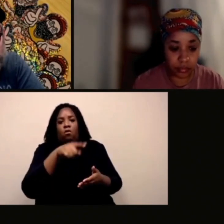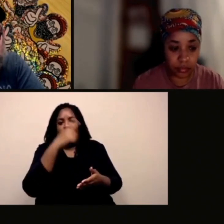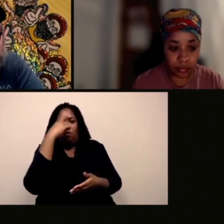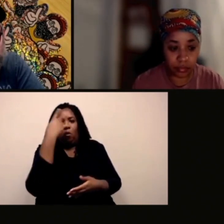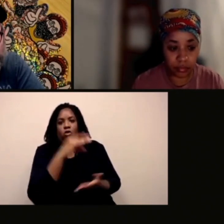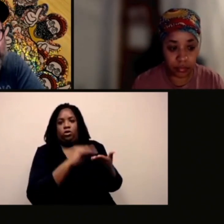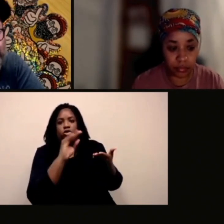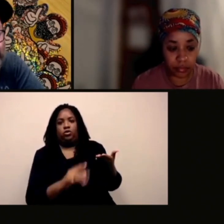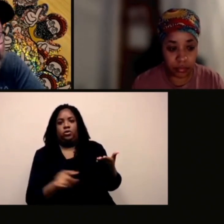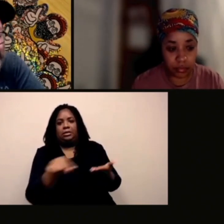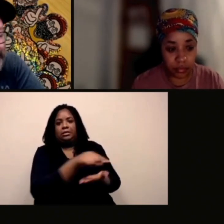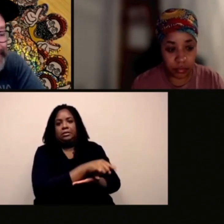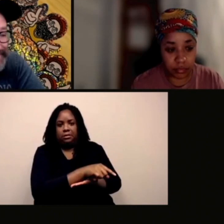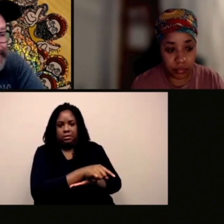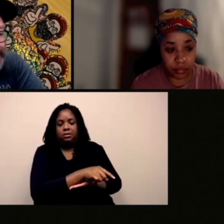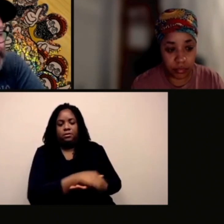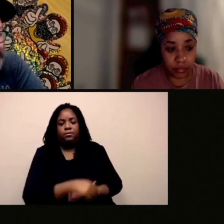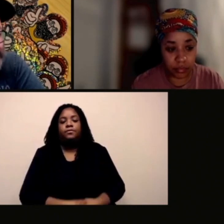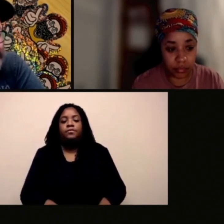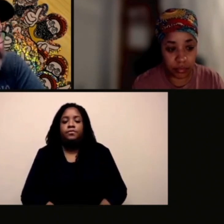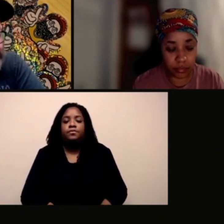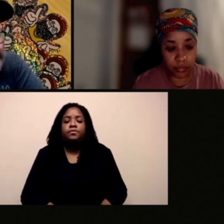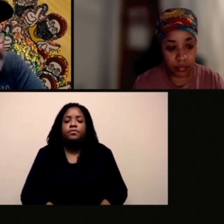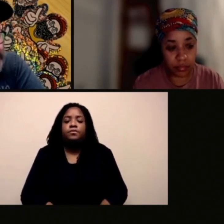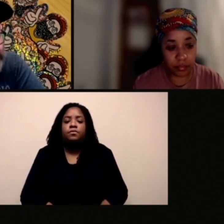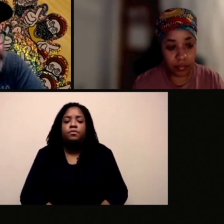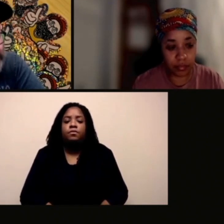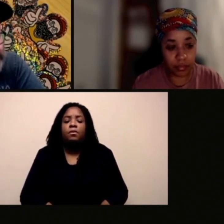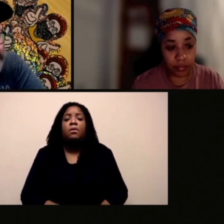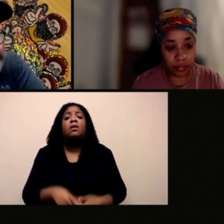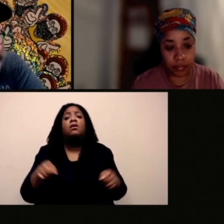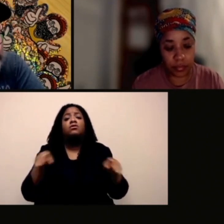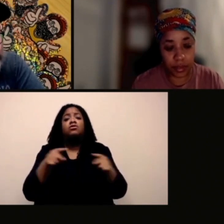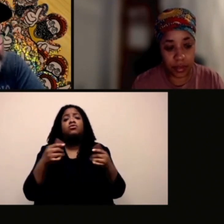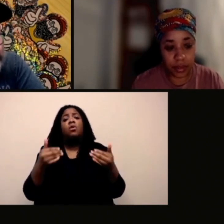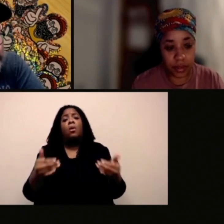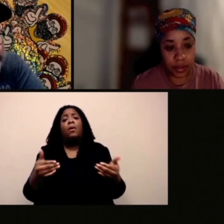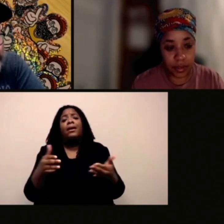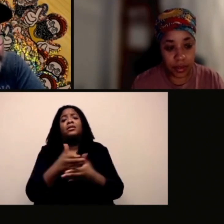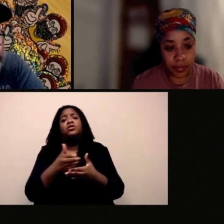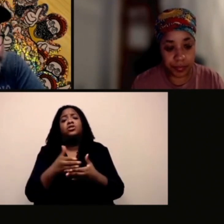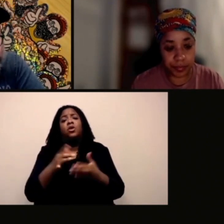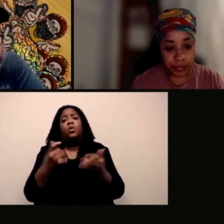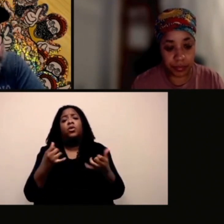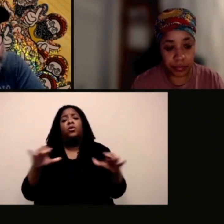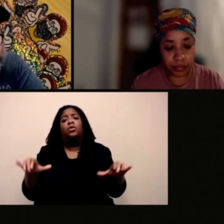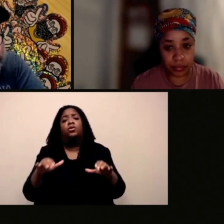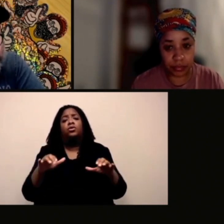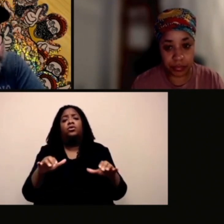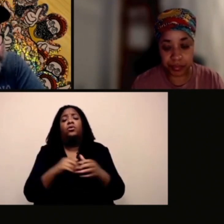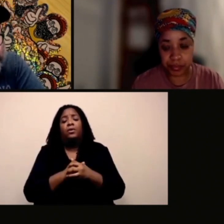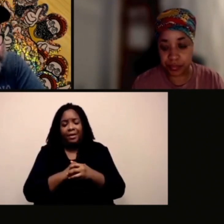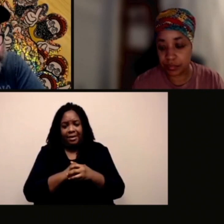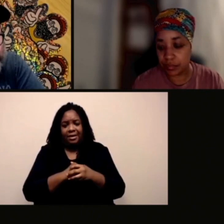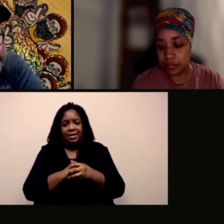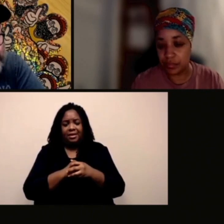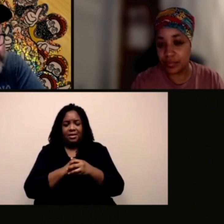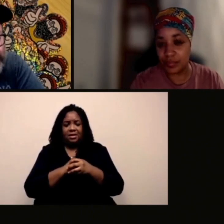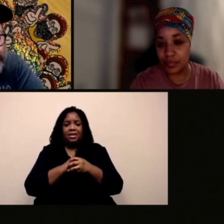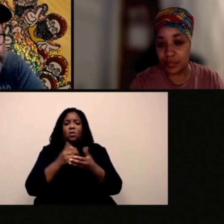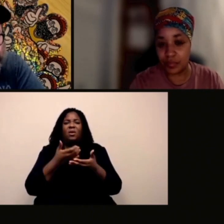to share what they're currently doing and an inequity that they face as a